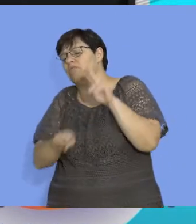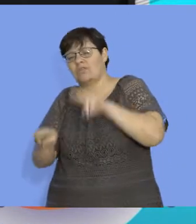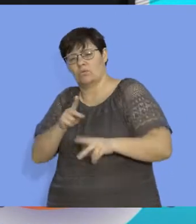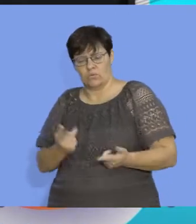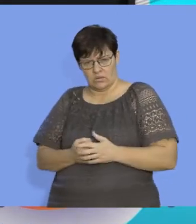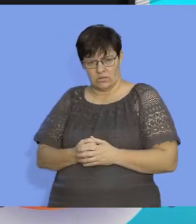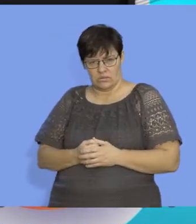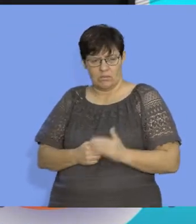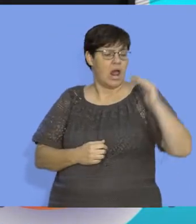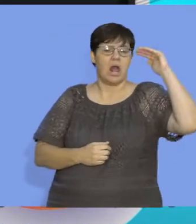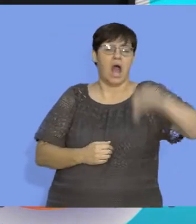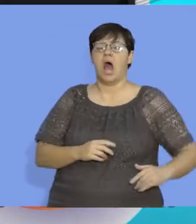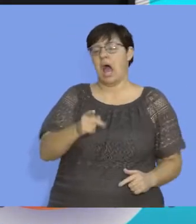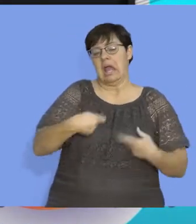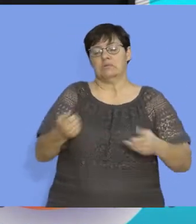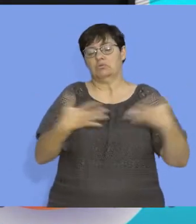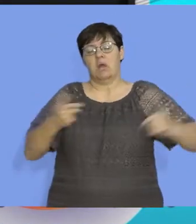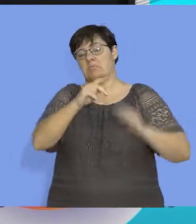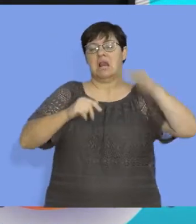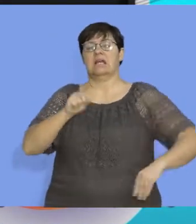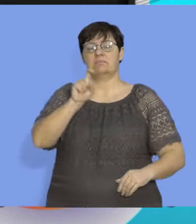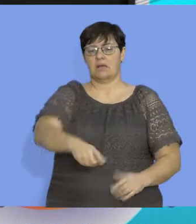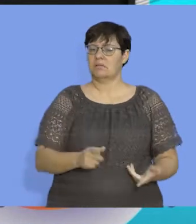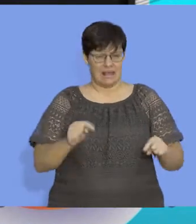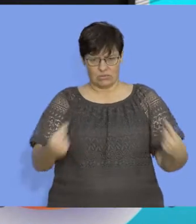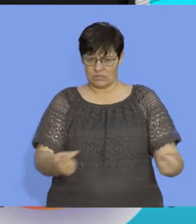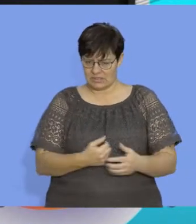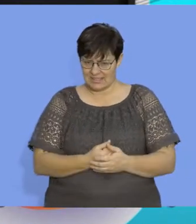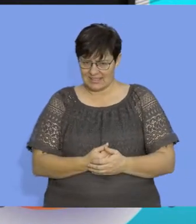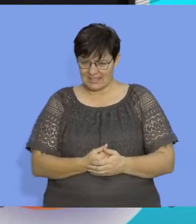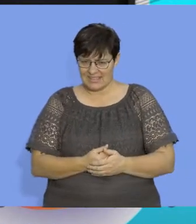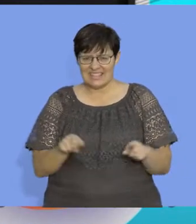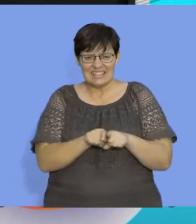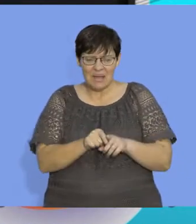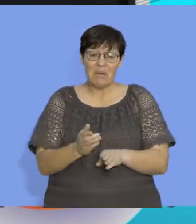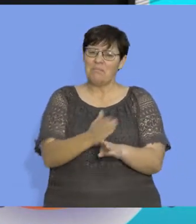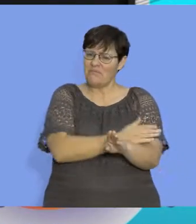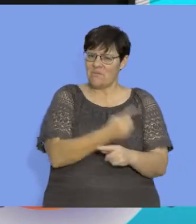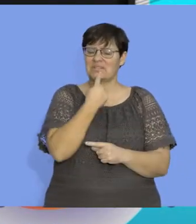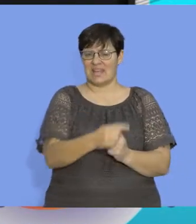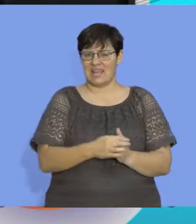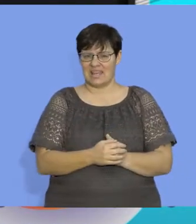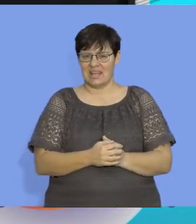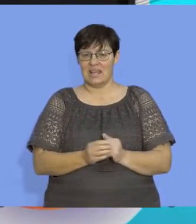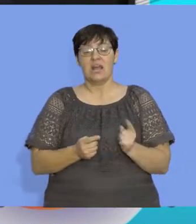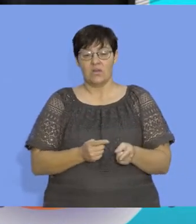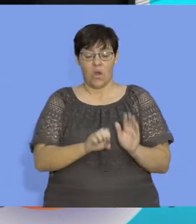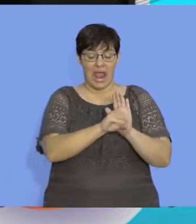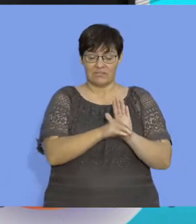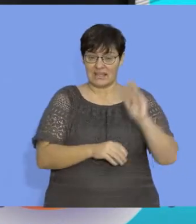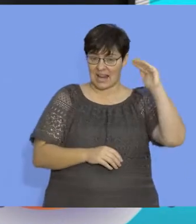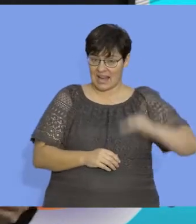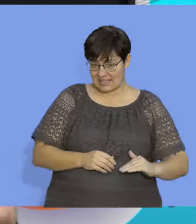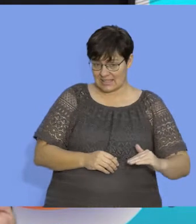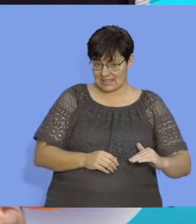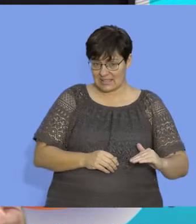expenses nilly-willy. Like I alluded to in the previous part of the lesson where I said, if you decrease your advertising, yes,